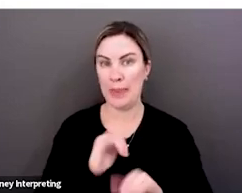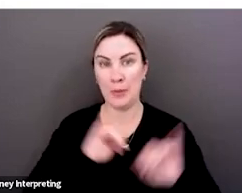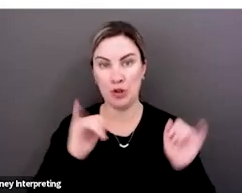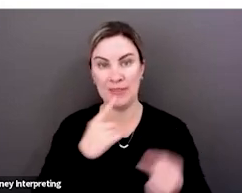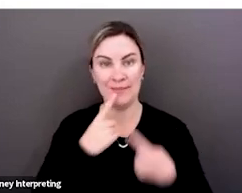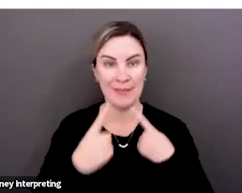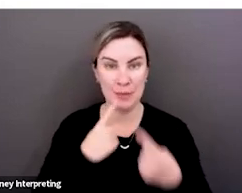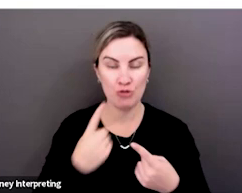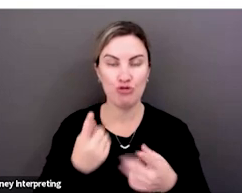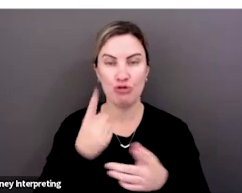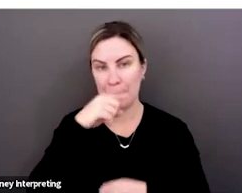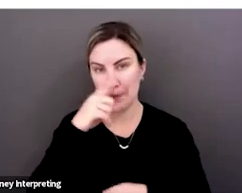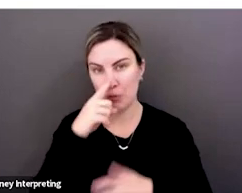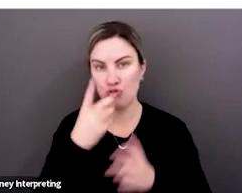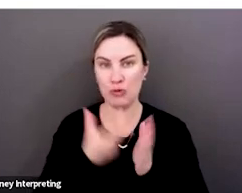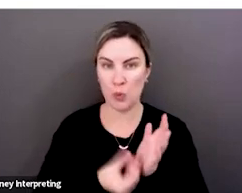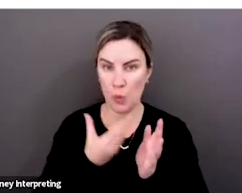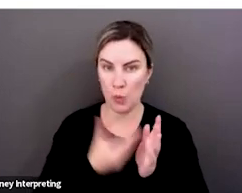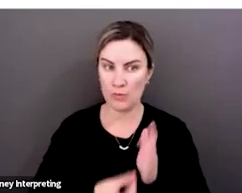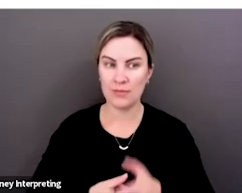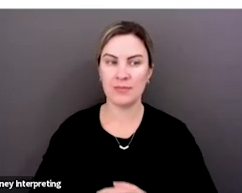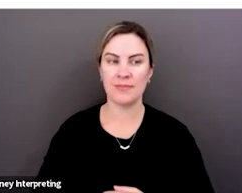and resources.